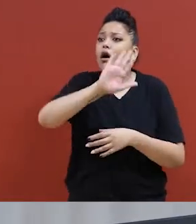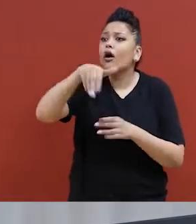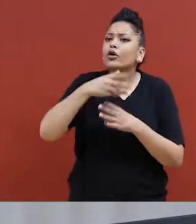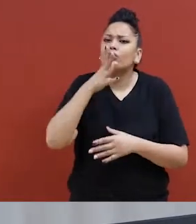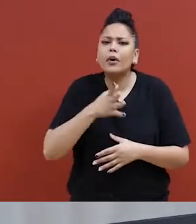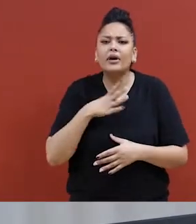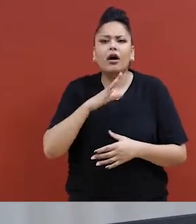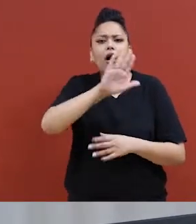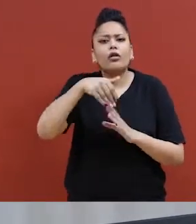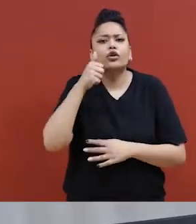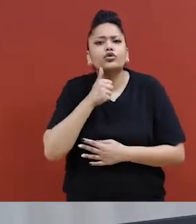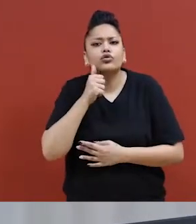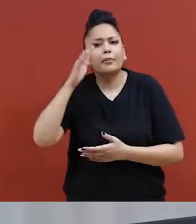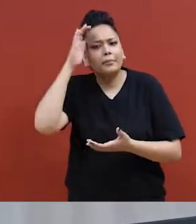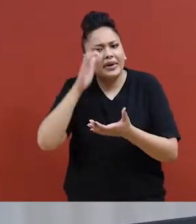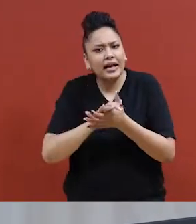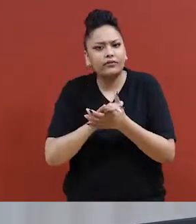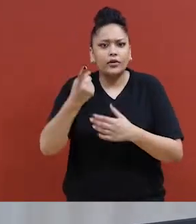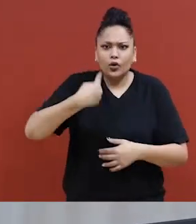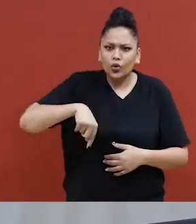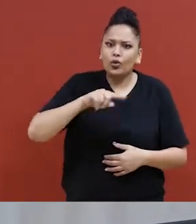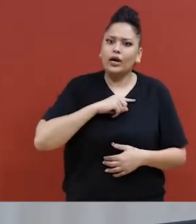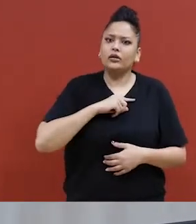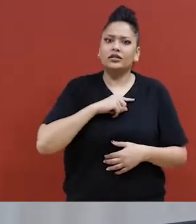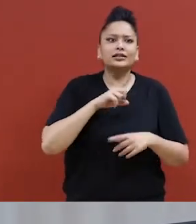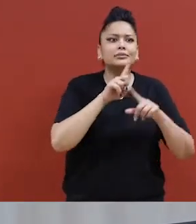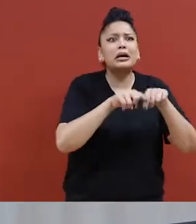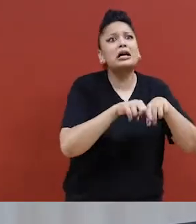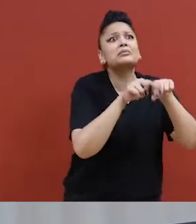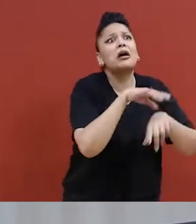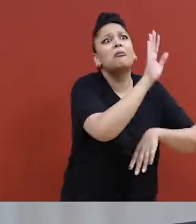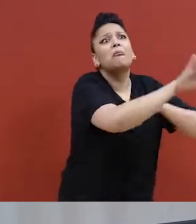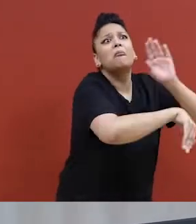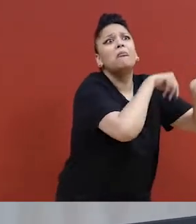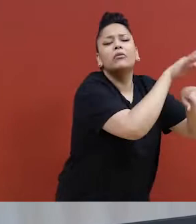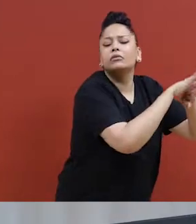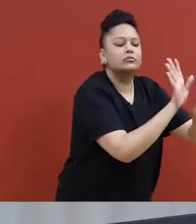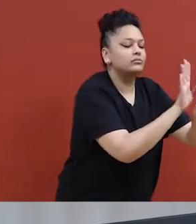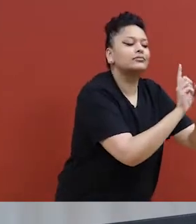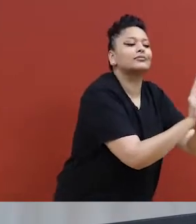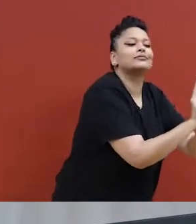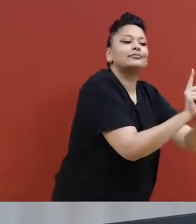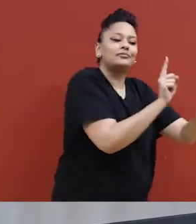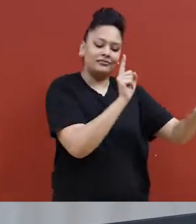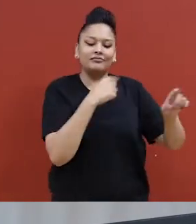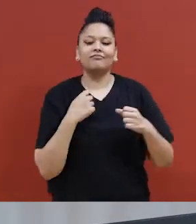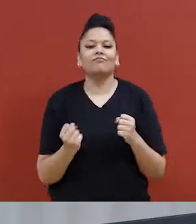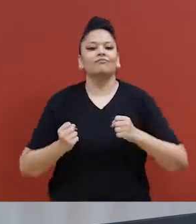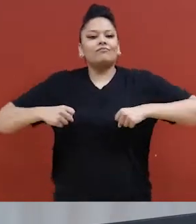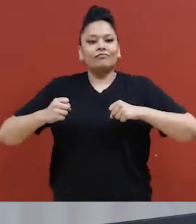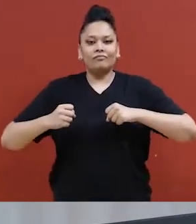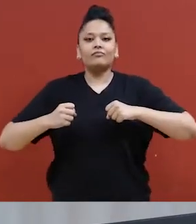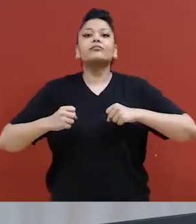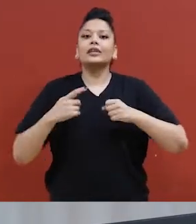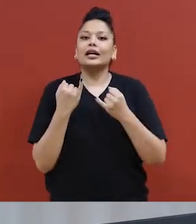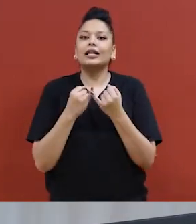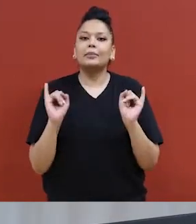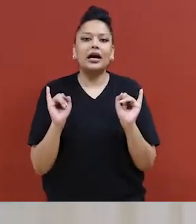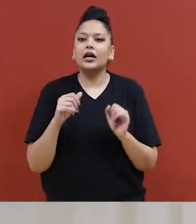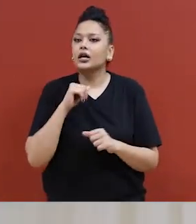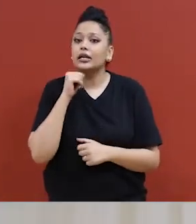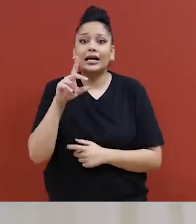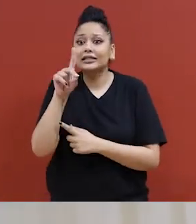and all girls to believe that we are dependent on other people, even for non-disabled